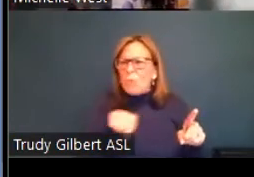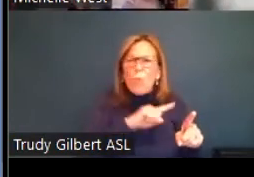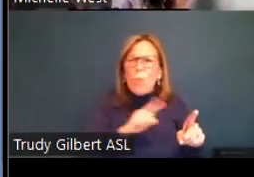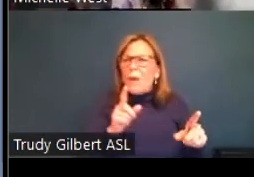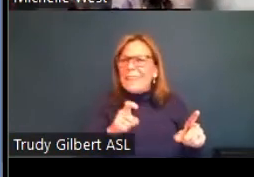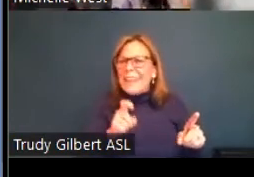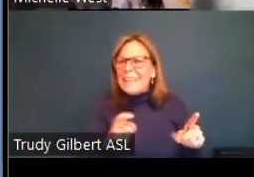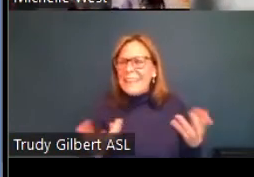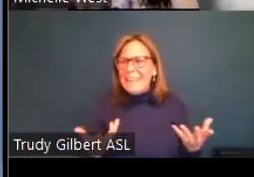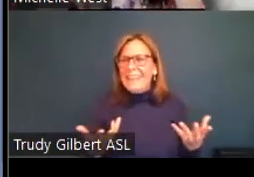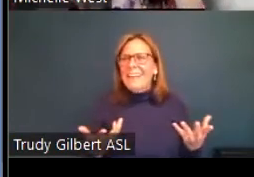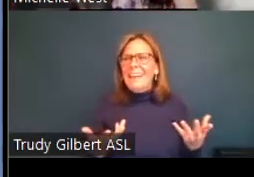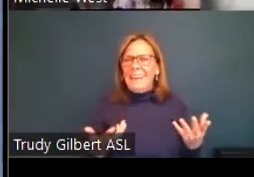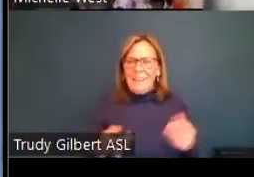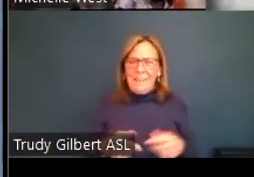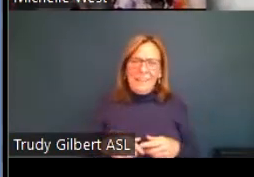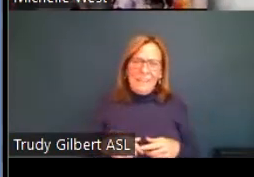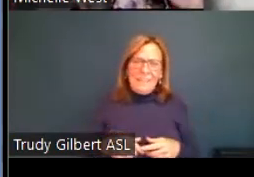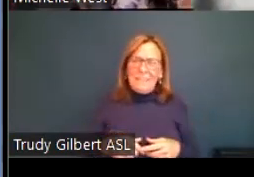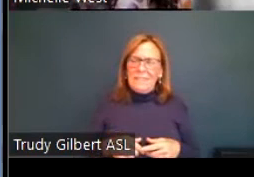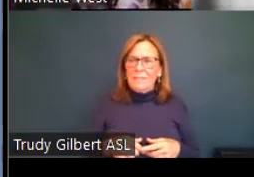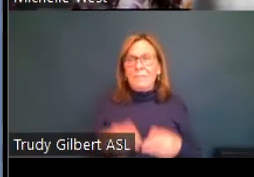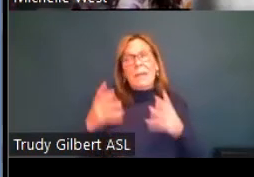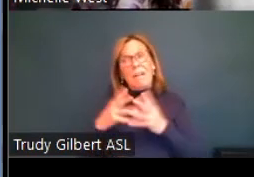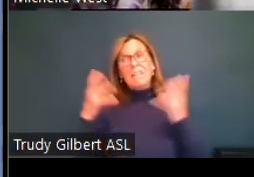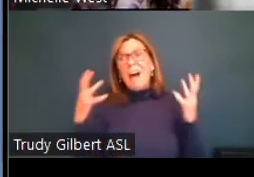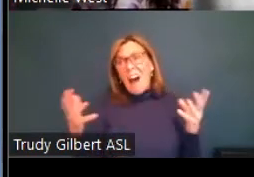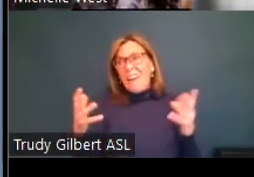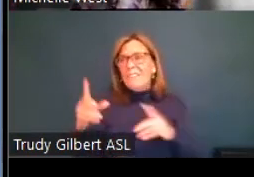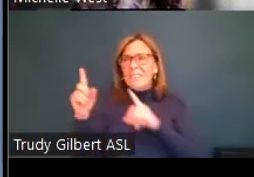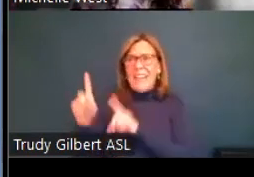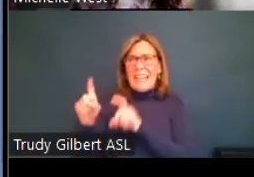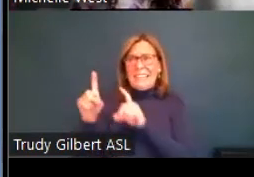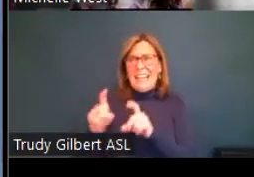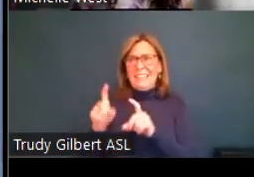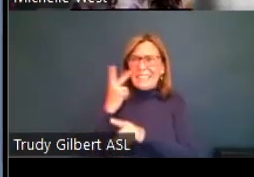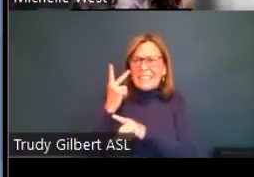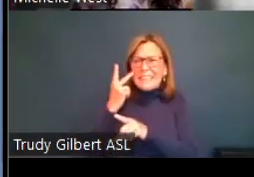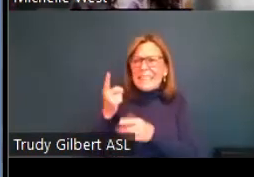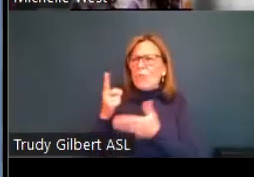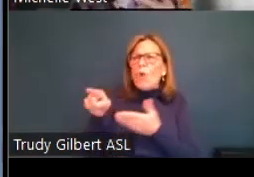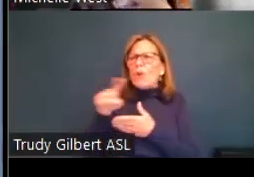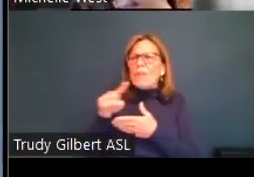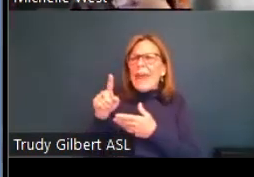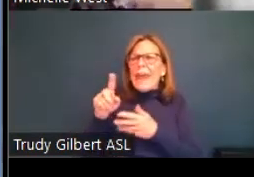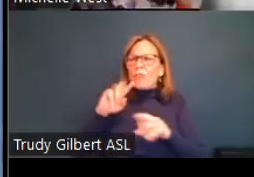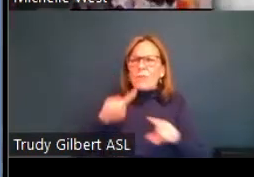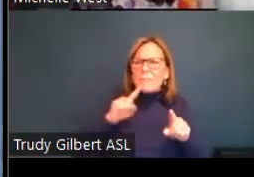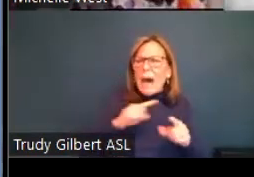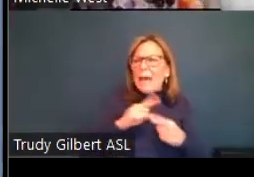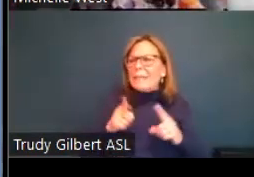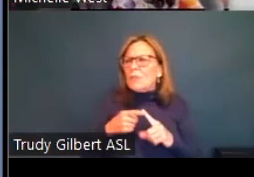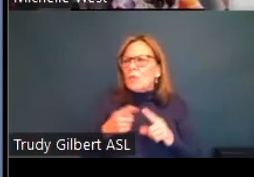And then then a lot of it is testing with different things, seeing what is it that they're responding to. And I always show my ads